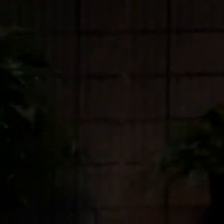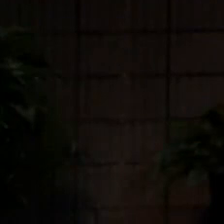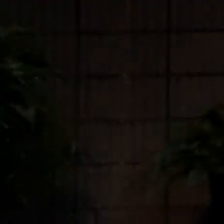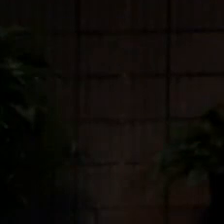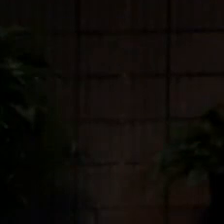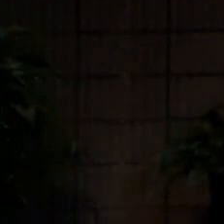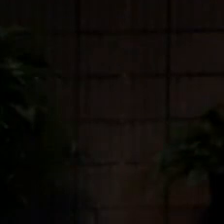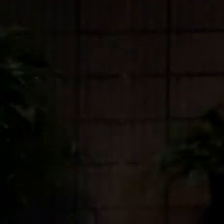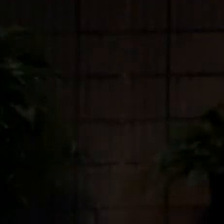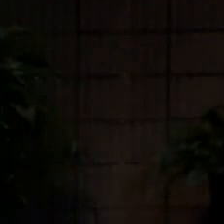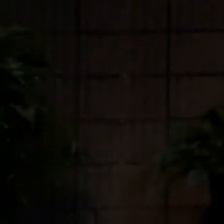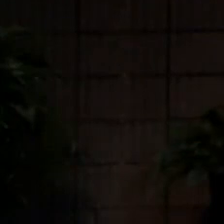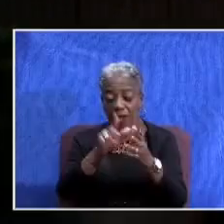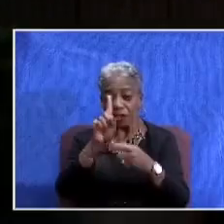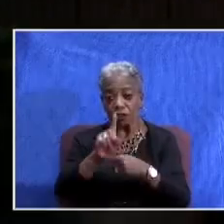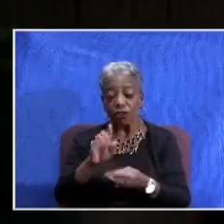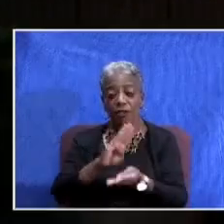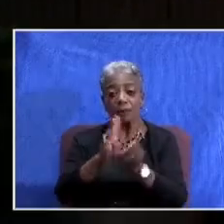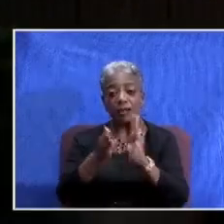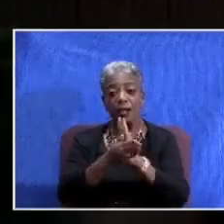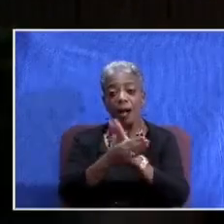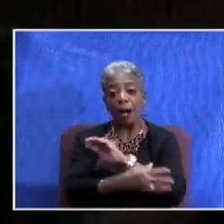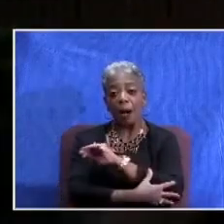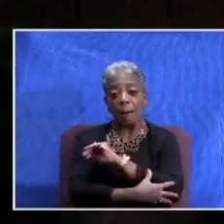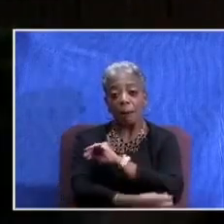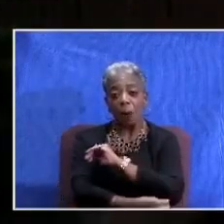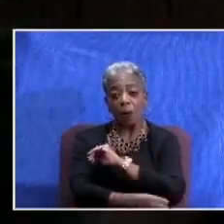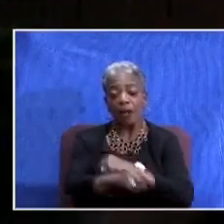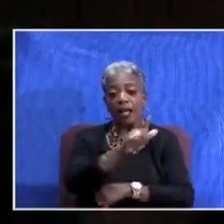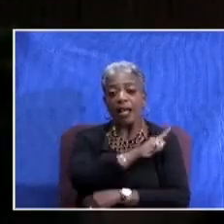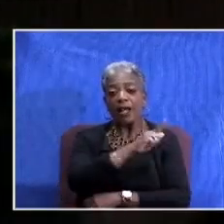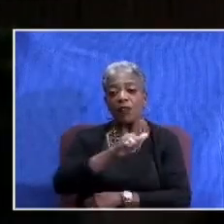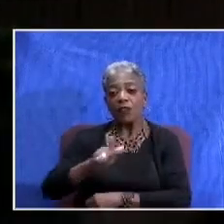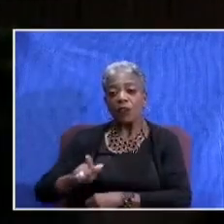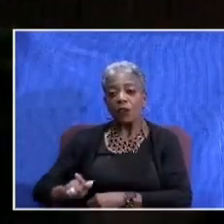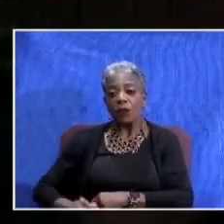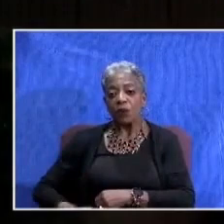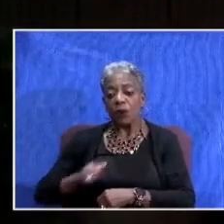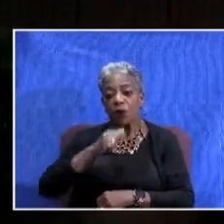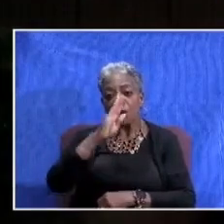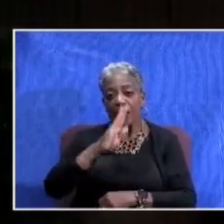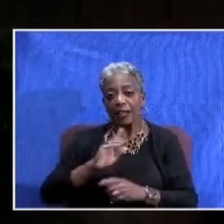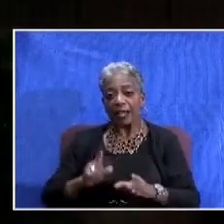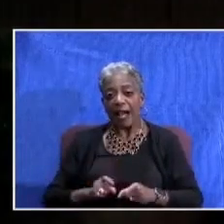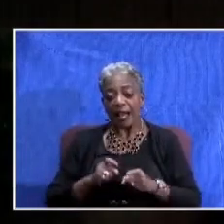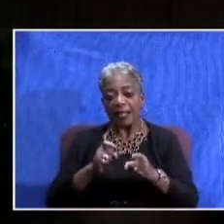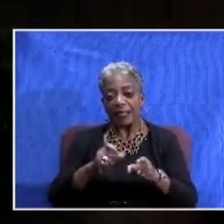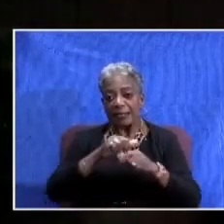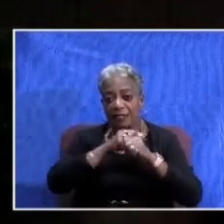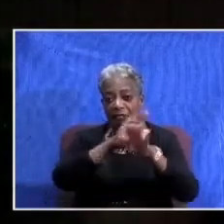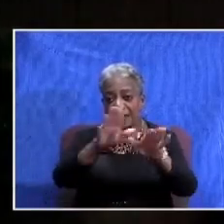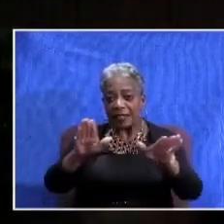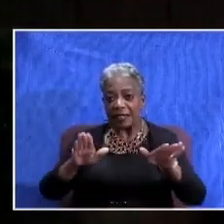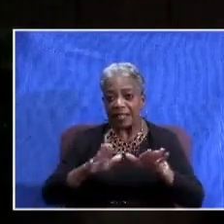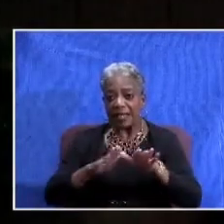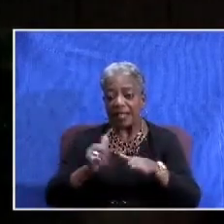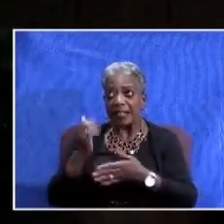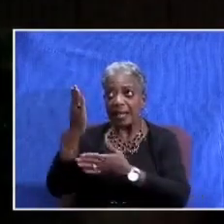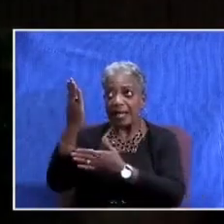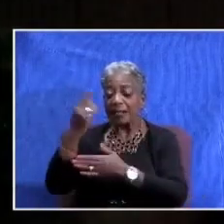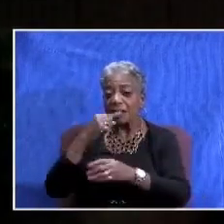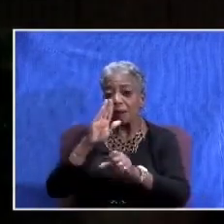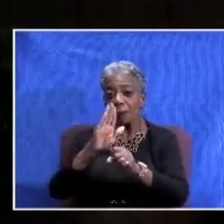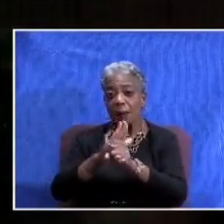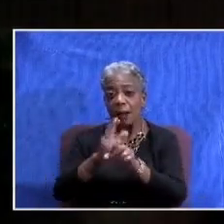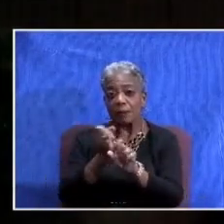America should ever be poor. The Lord your God has given you this land, and he has promised to make you very successful if you obey his laws and